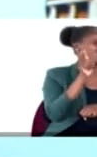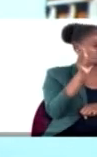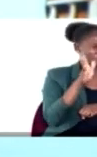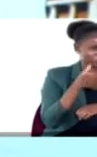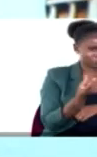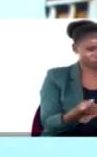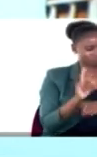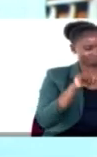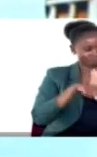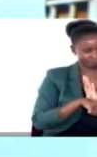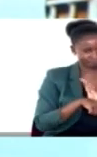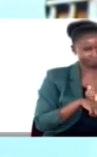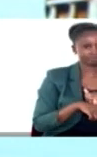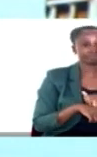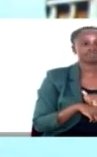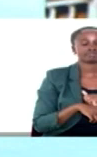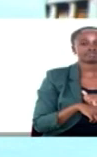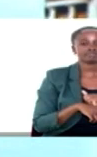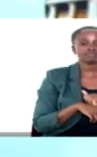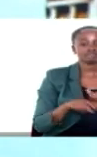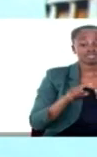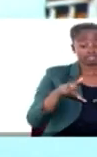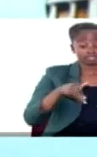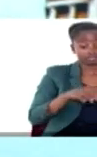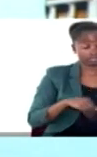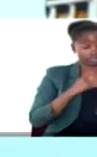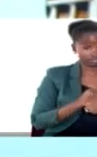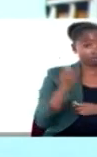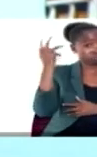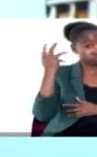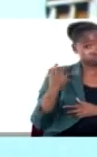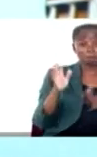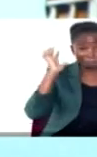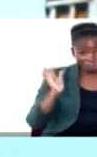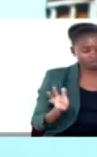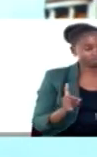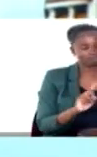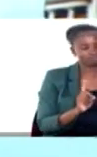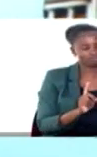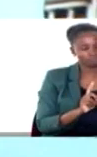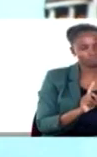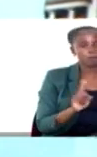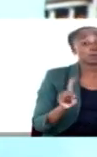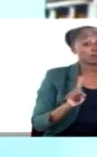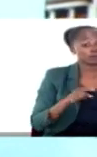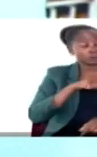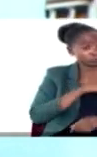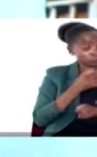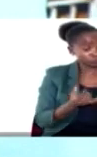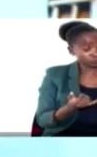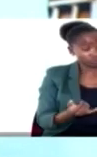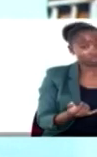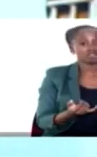Honorable members, this year's State of the Province Address is more than a speech. Today, we